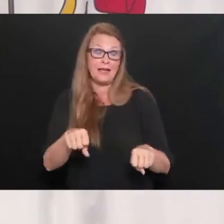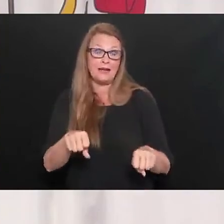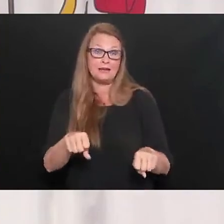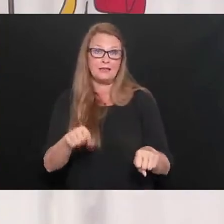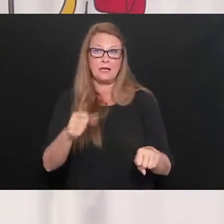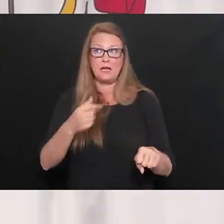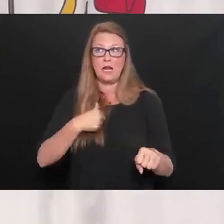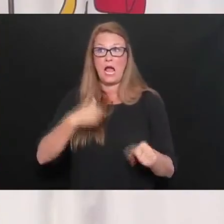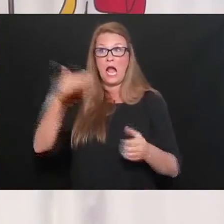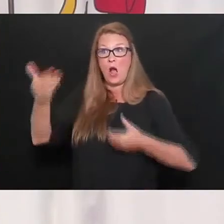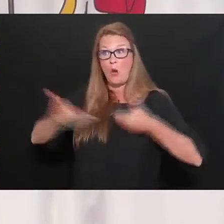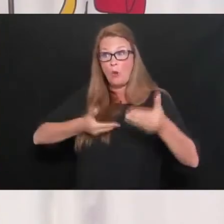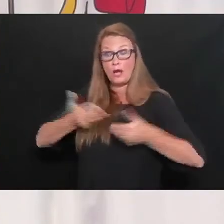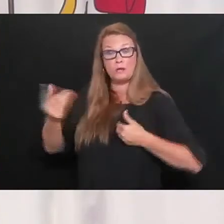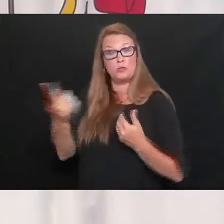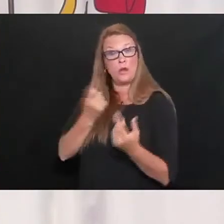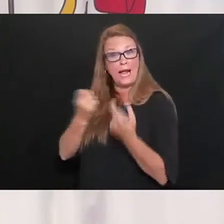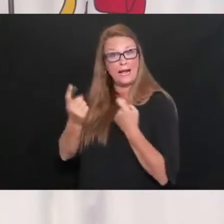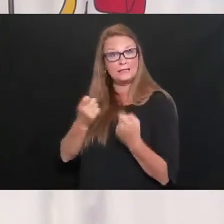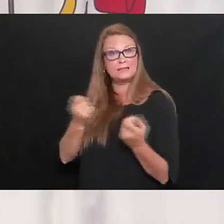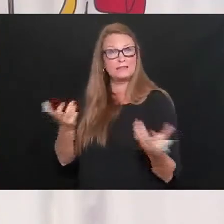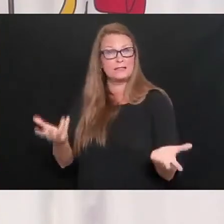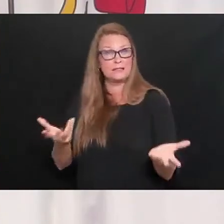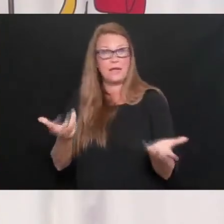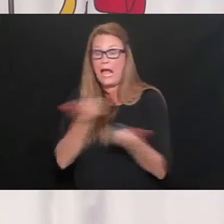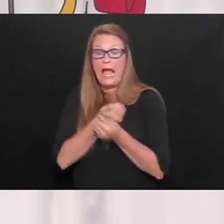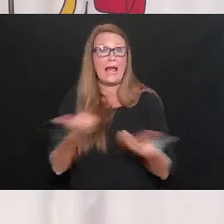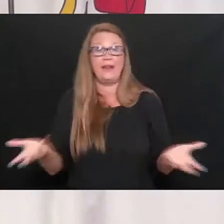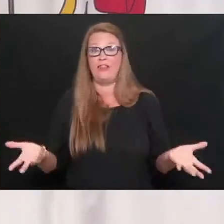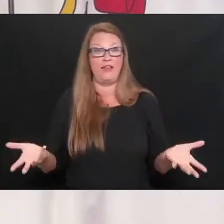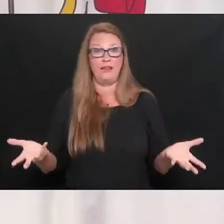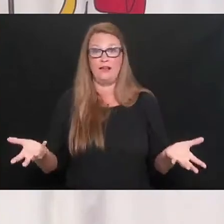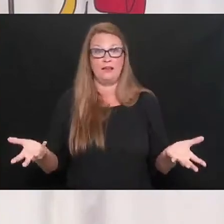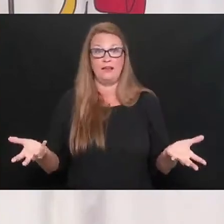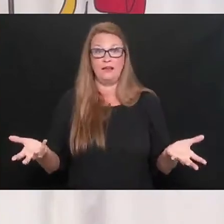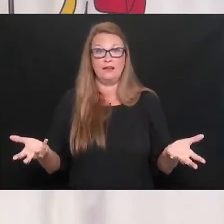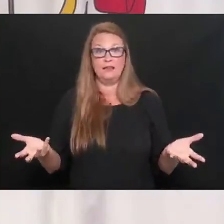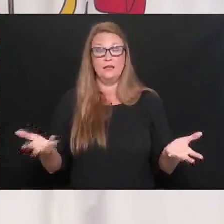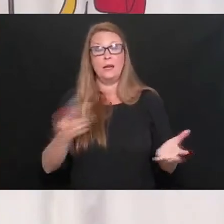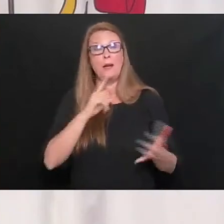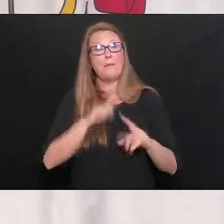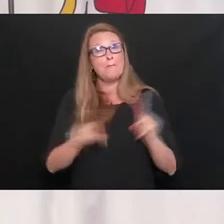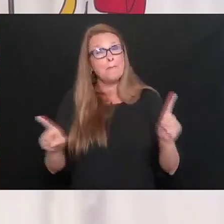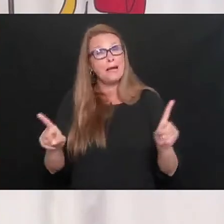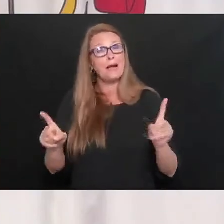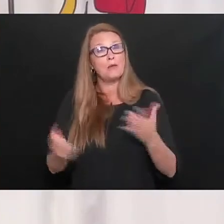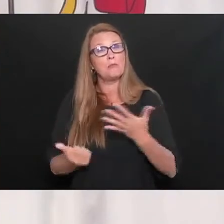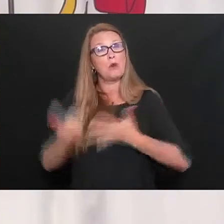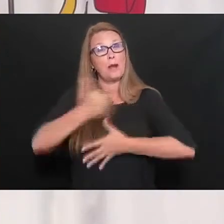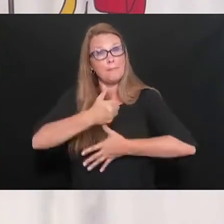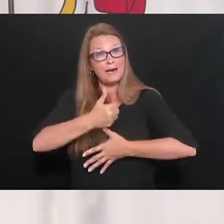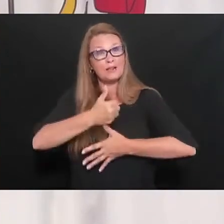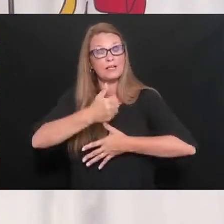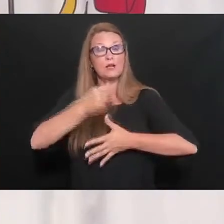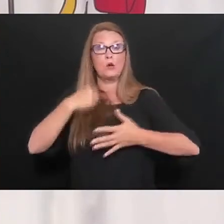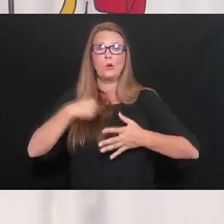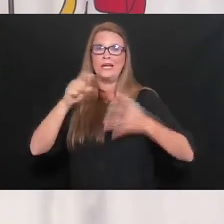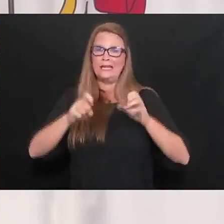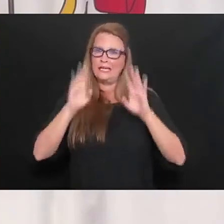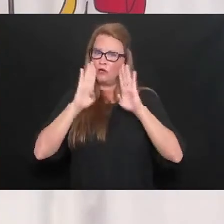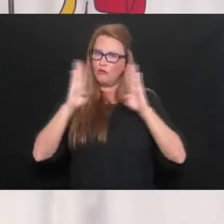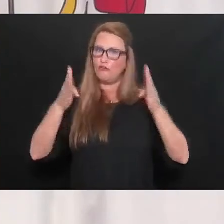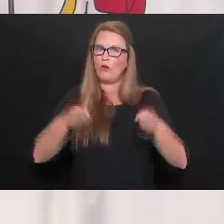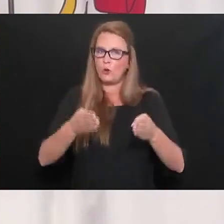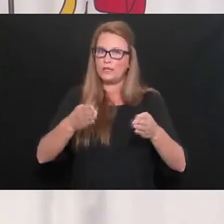welcome you to ask questions on anything, that you have. But primarily, this needs to dial in, to a